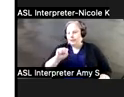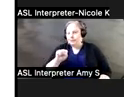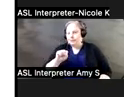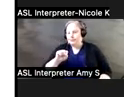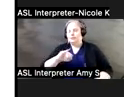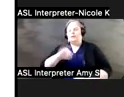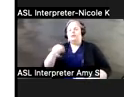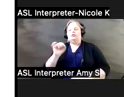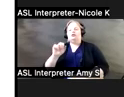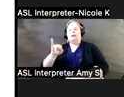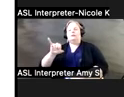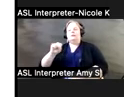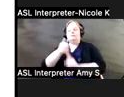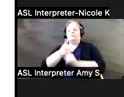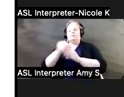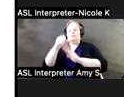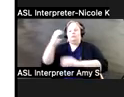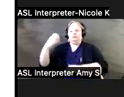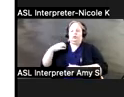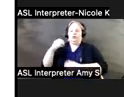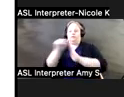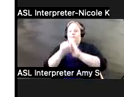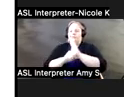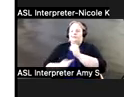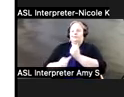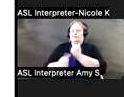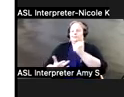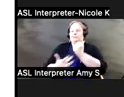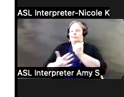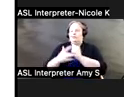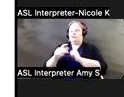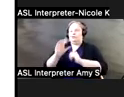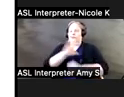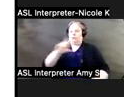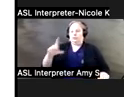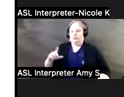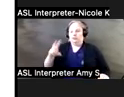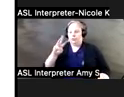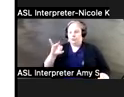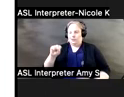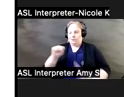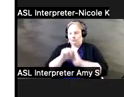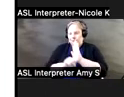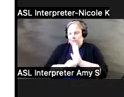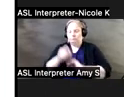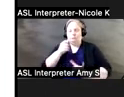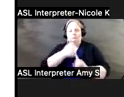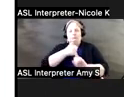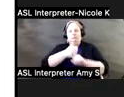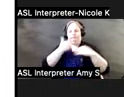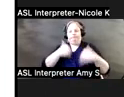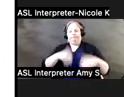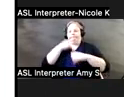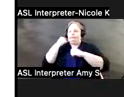as the chair for the State Assistive Technology Council for Wisconsin. She has a very, very strong passion